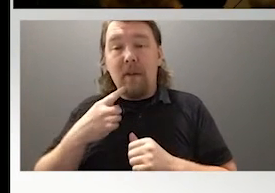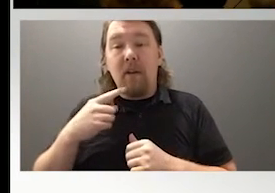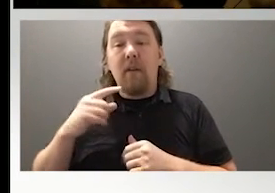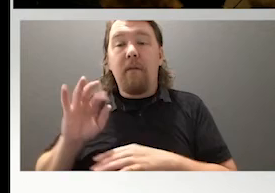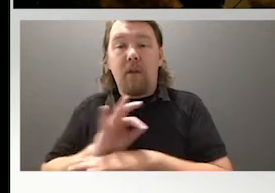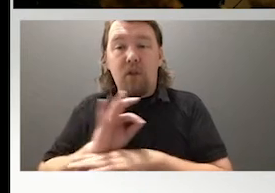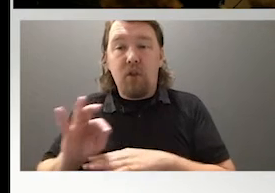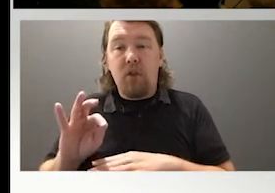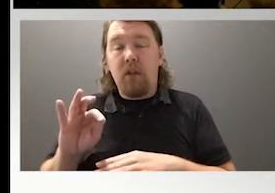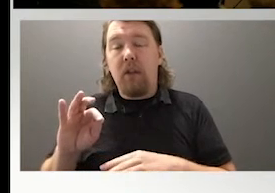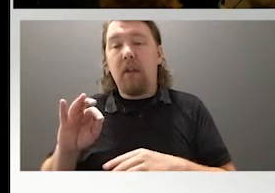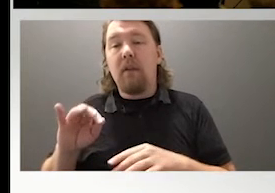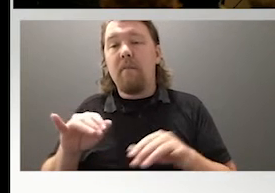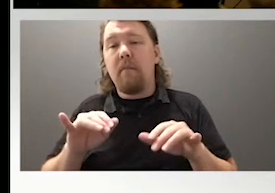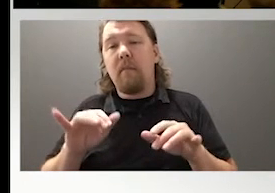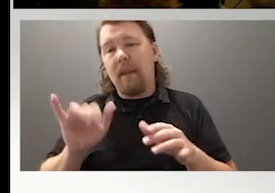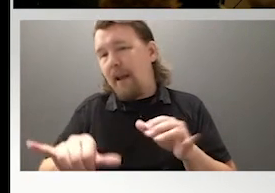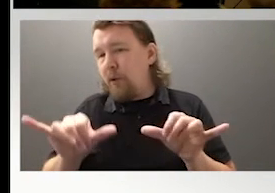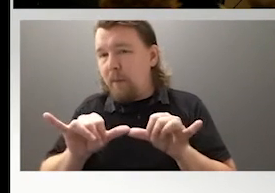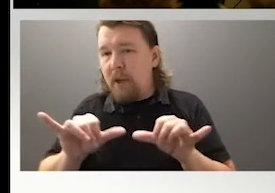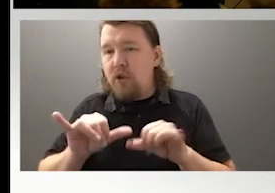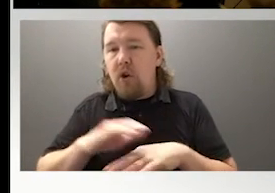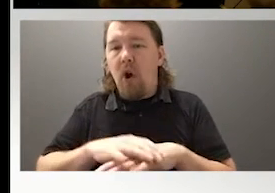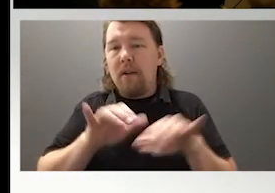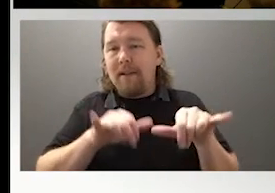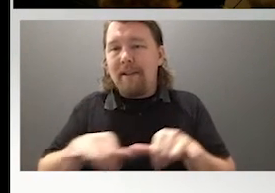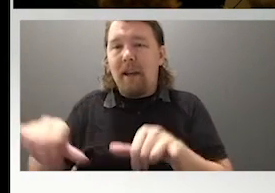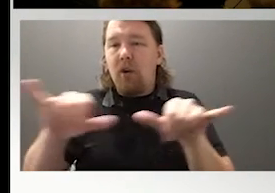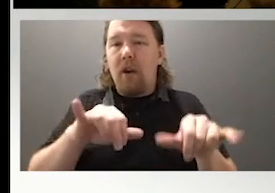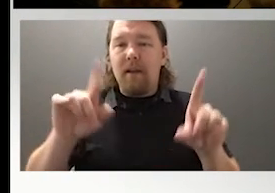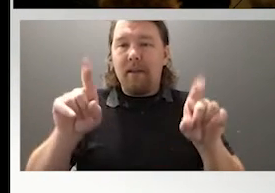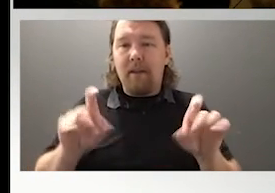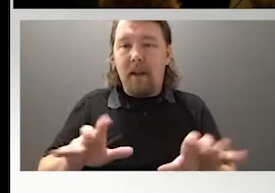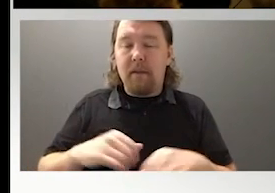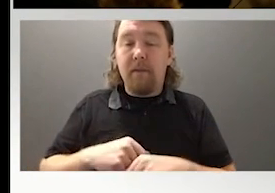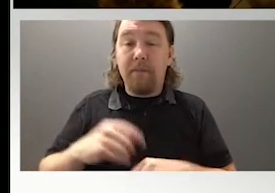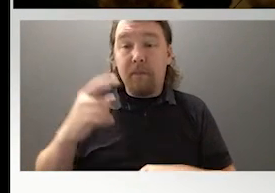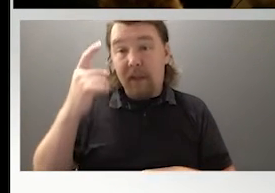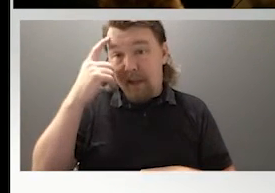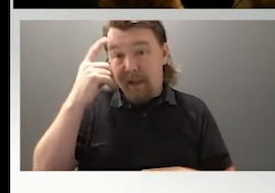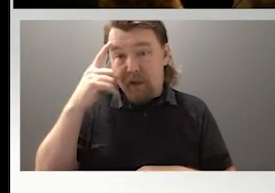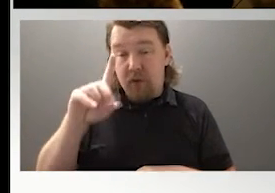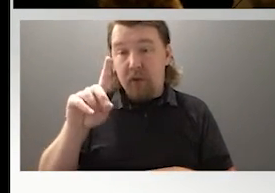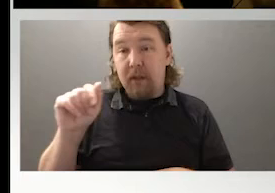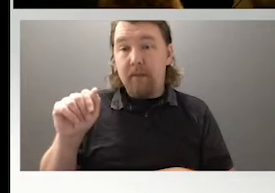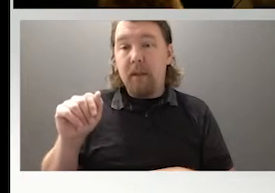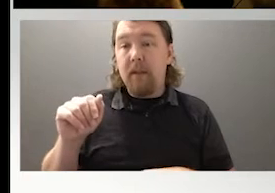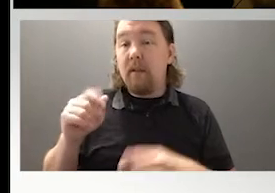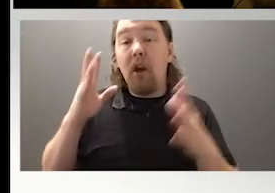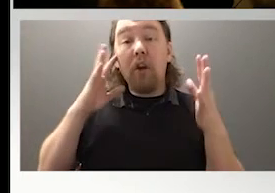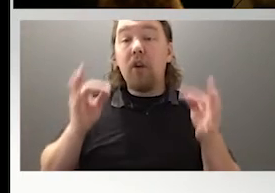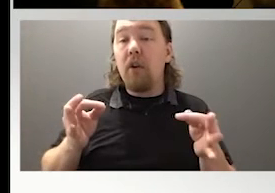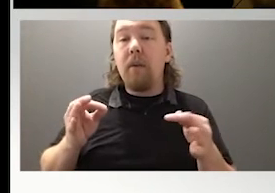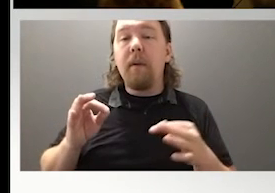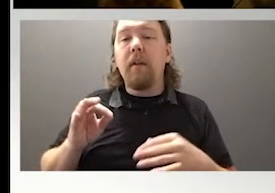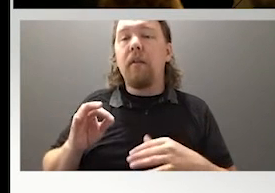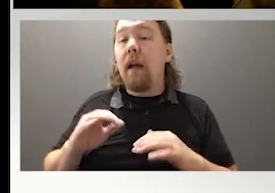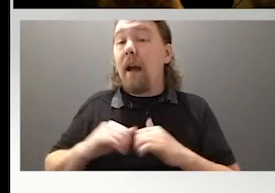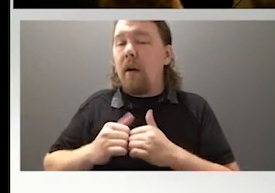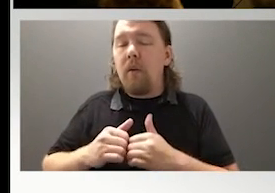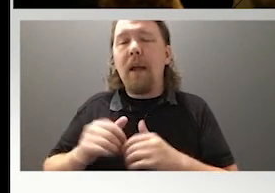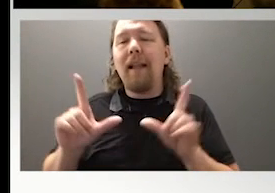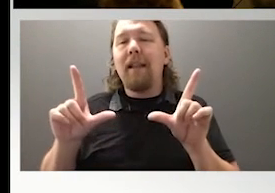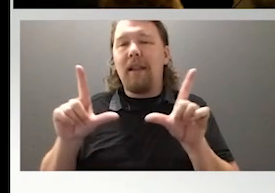as measured on standardized tests. Intellectual disabilities are determined by